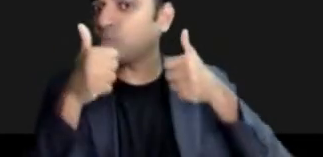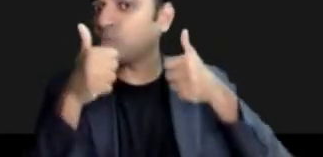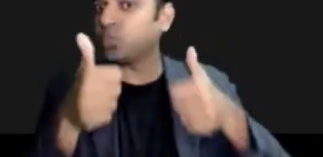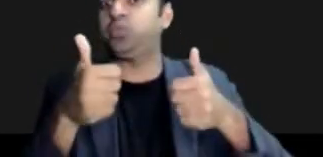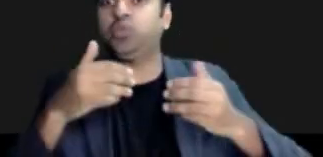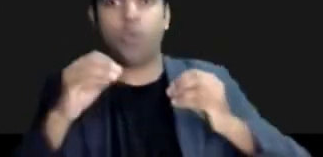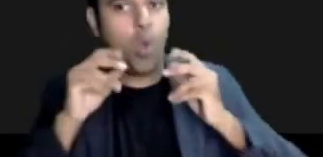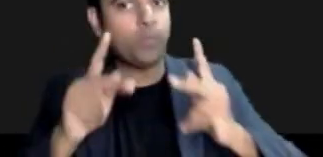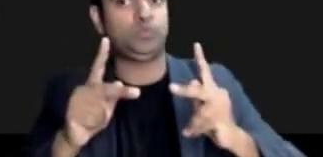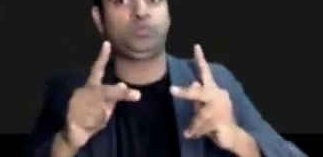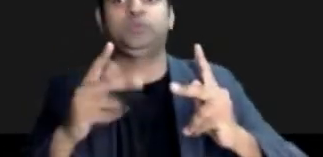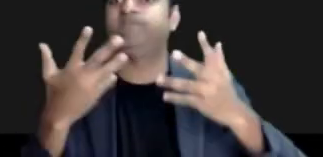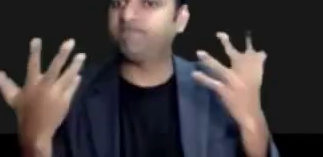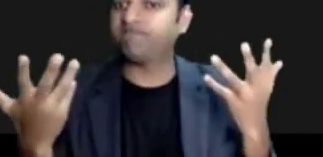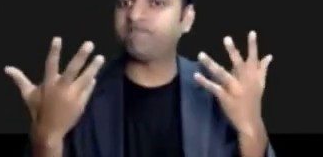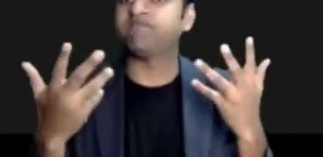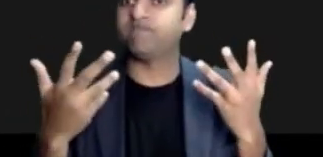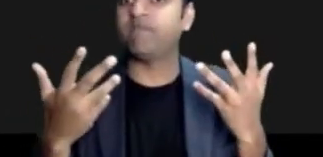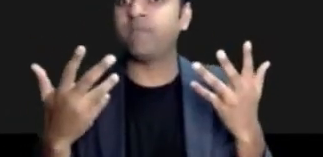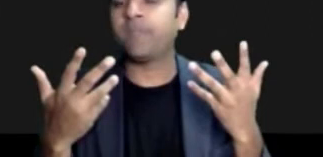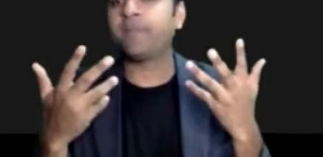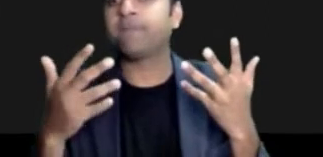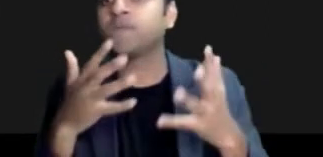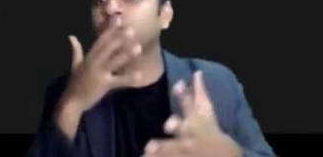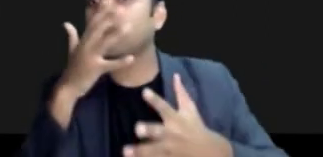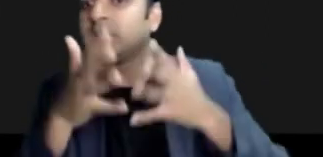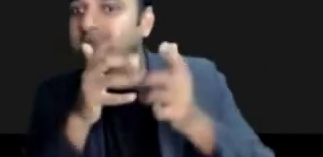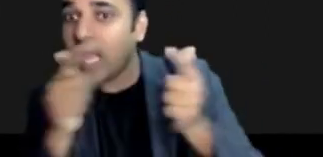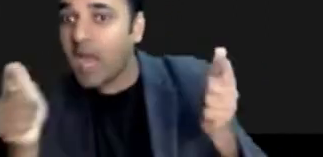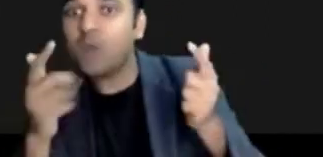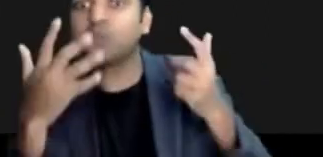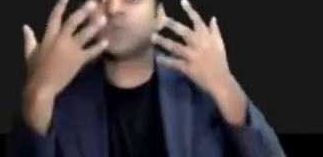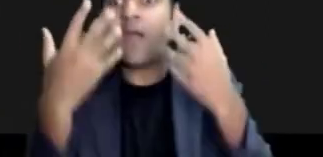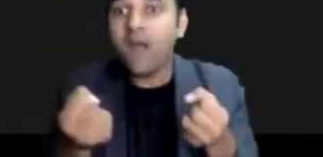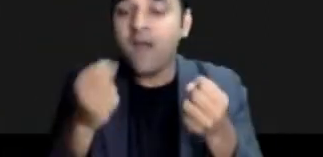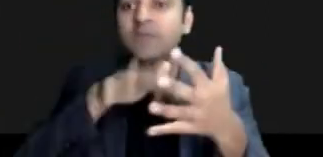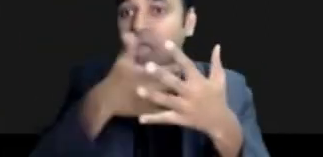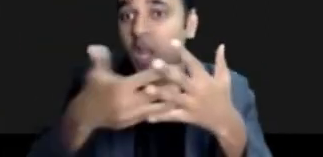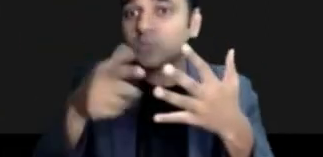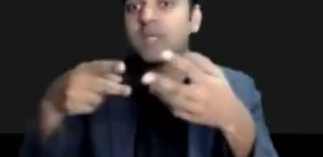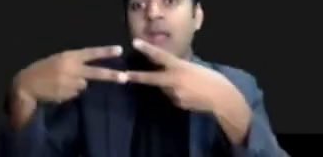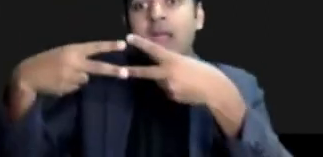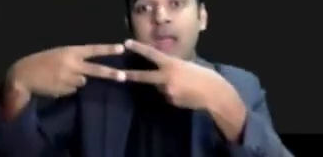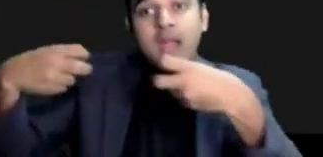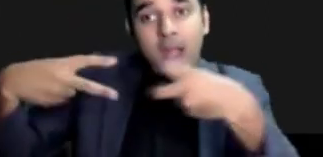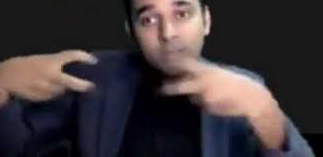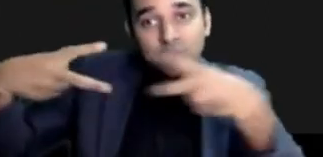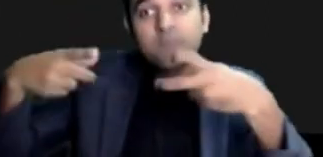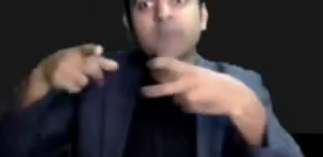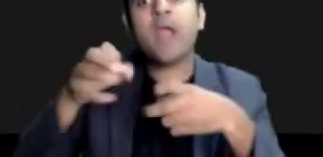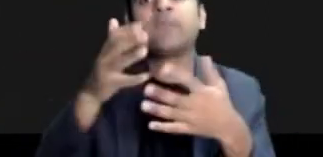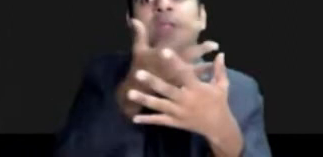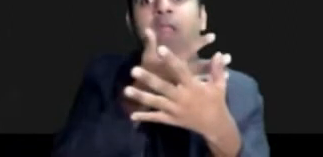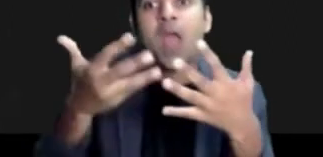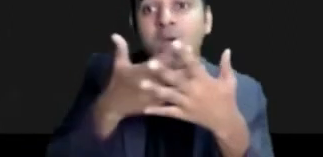by UNDRR, which is not happening on all UN activities, unfortunately, not